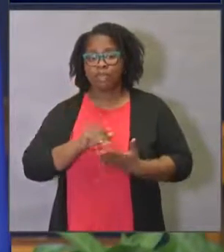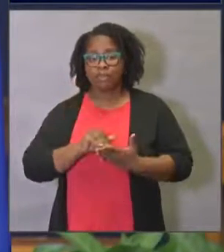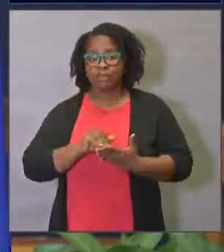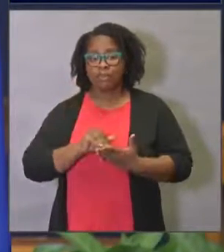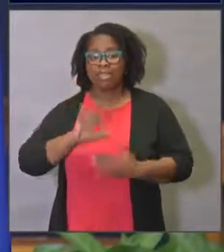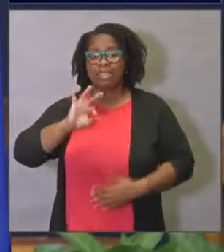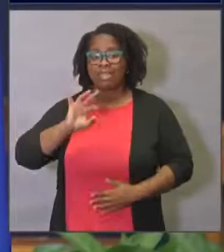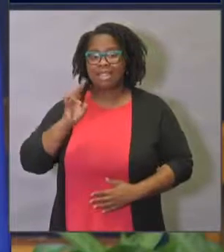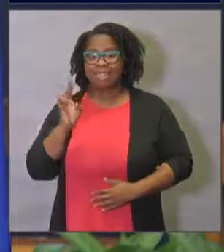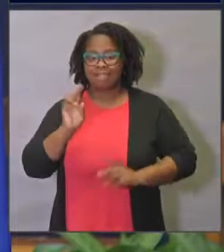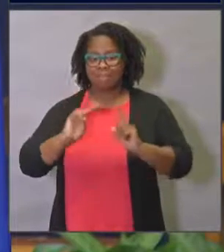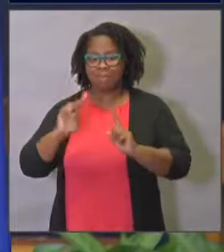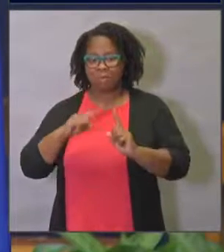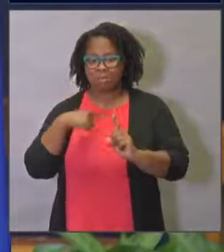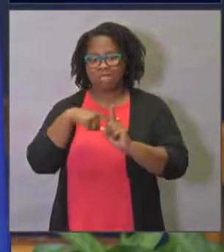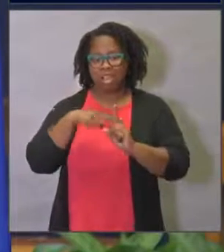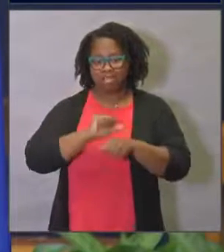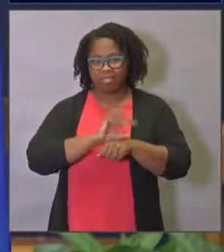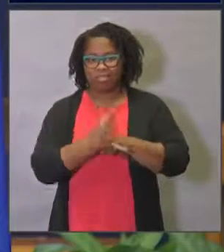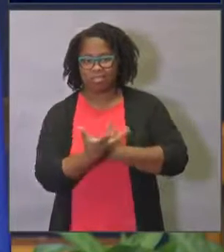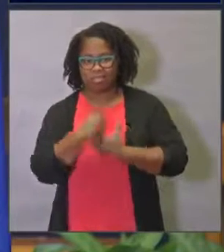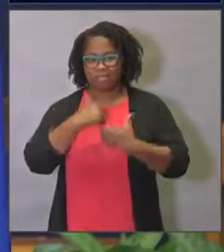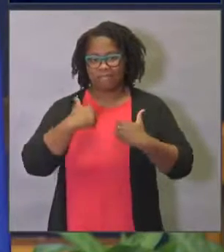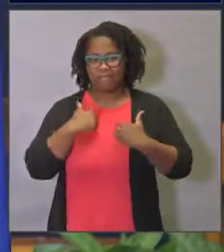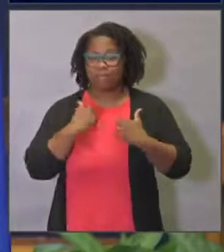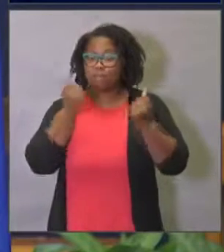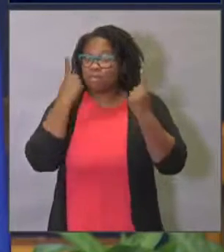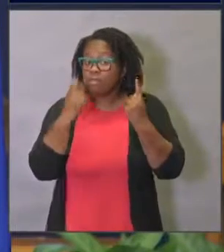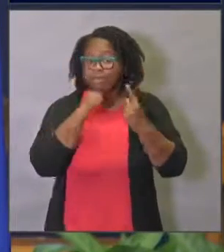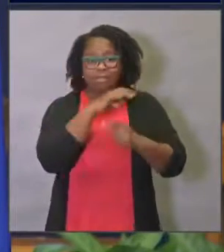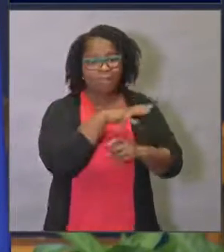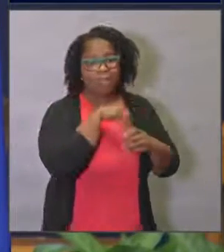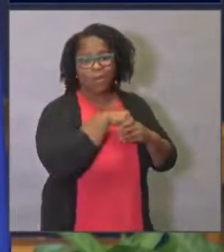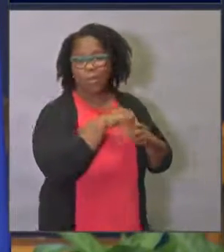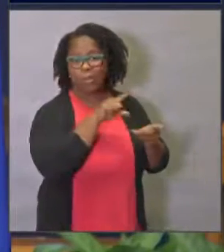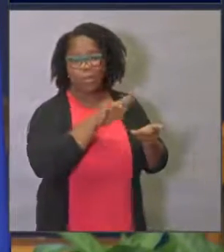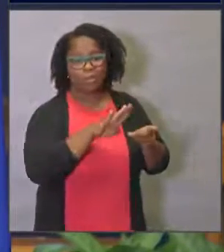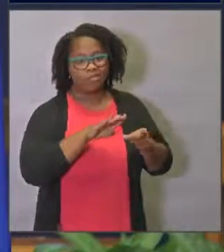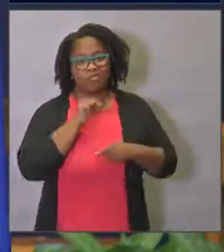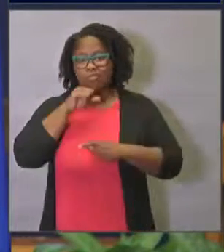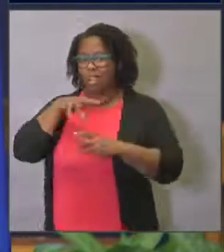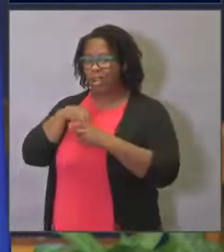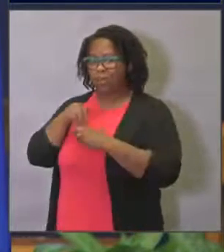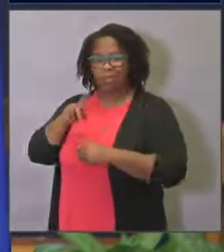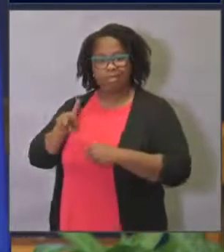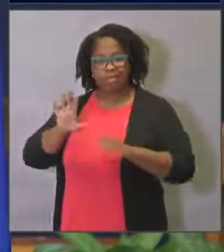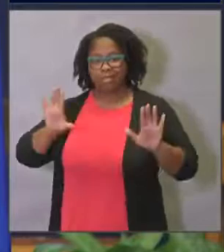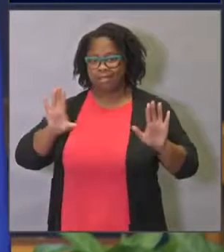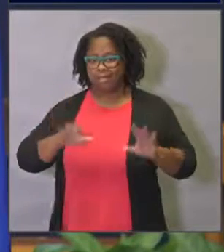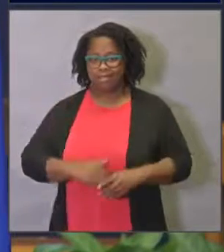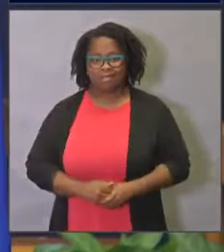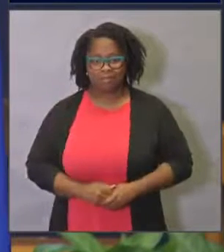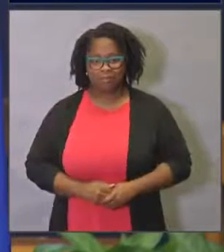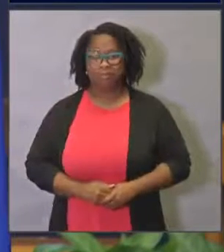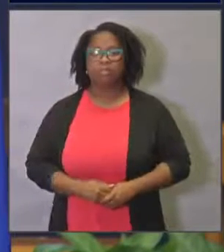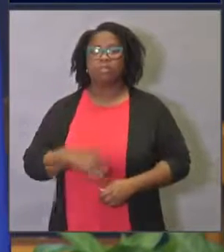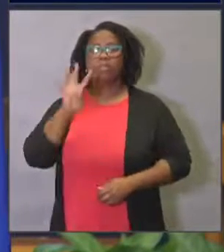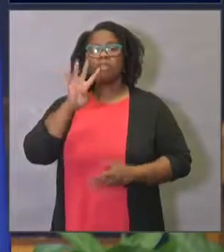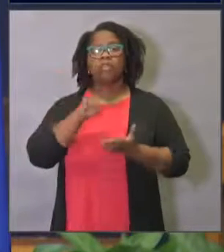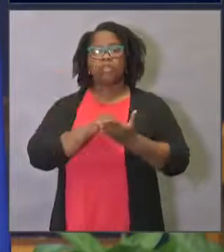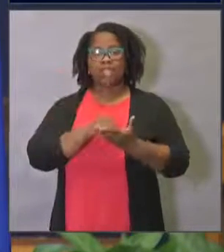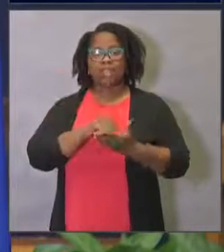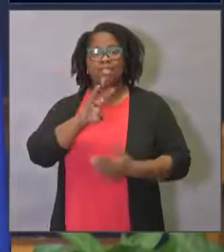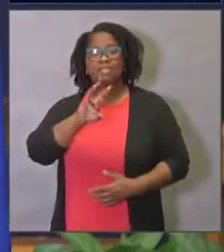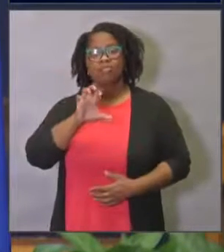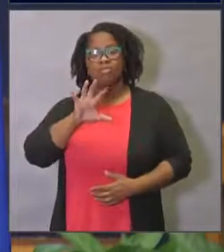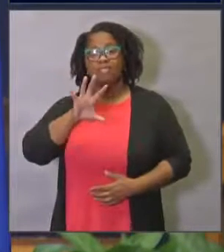539,097. This does not include cases from Long Beach and Pasadena today. There are 4,656 people